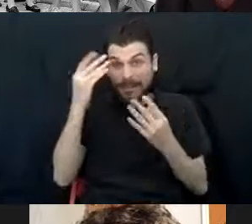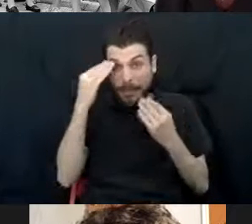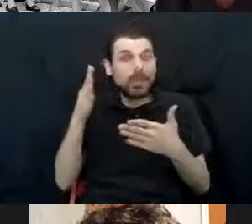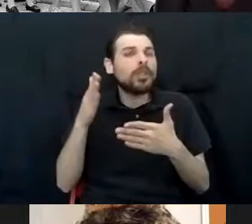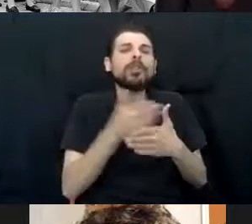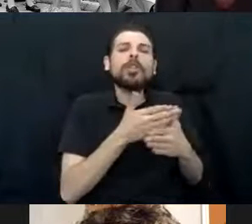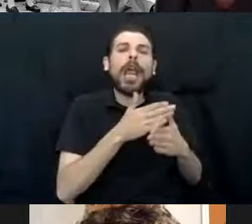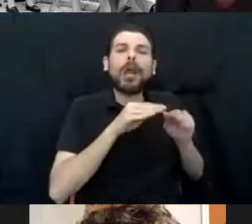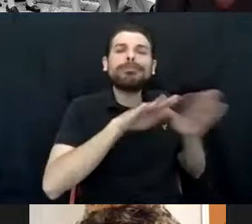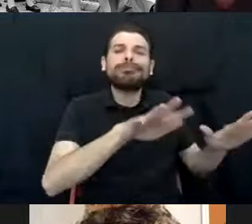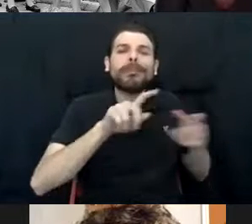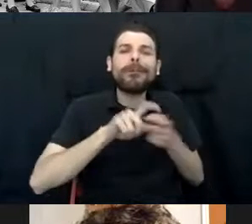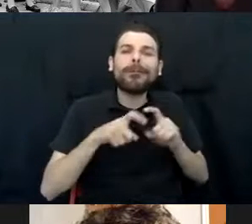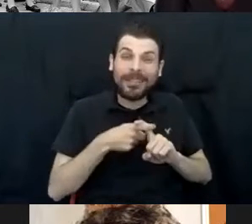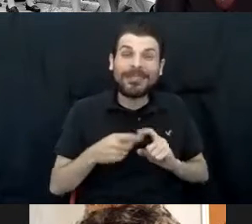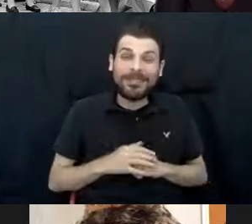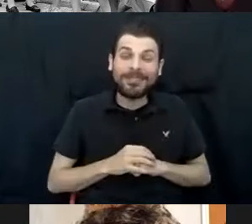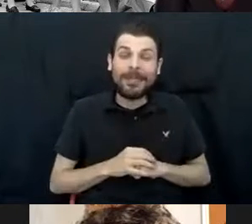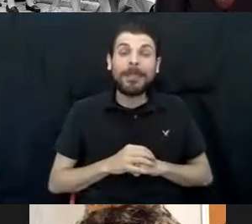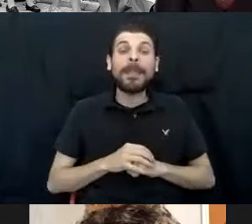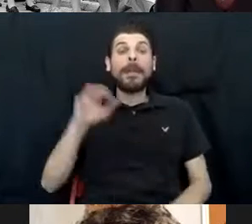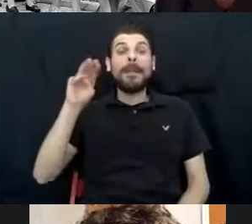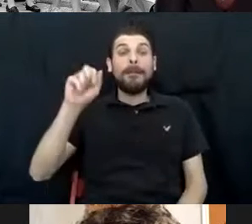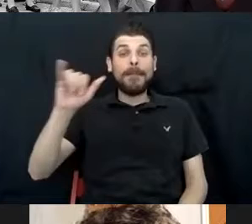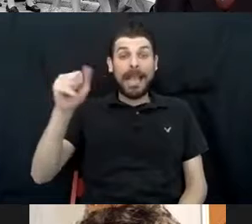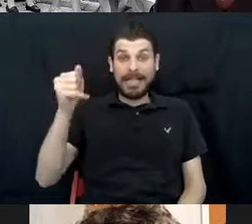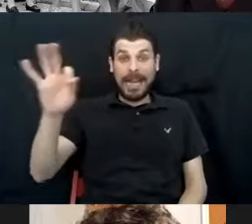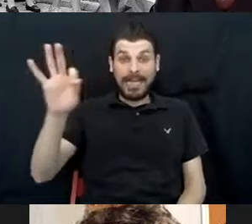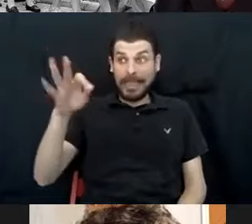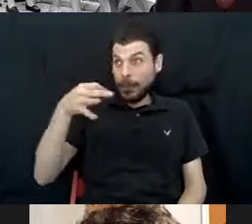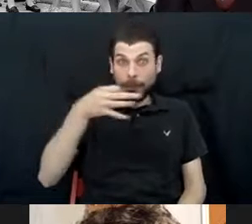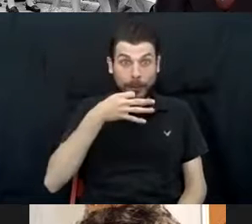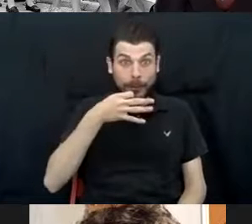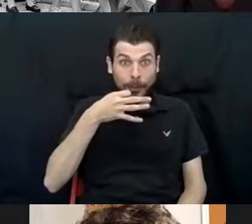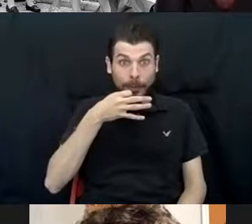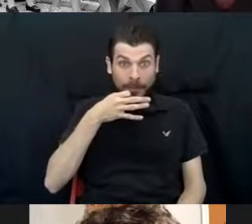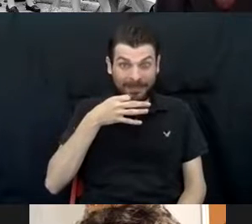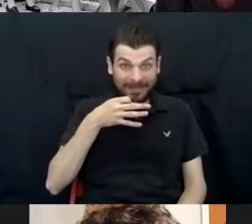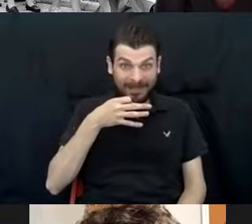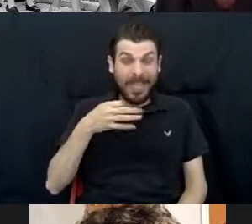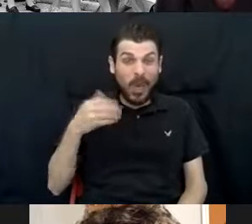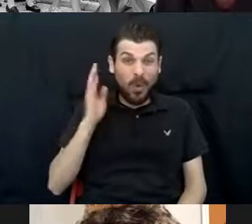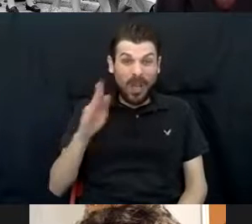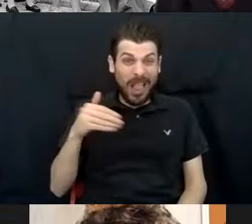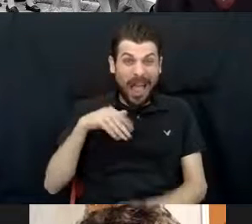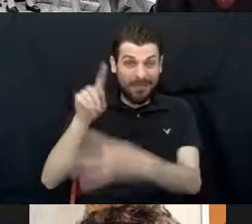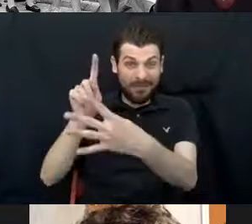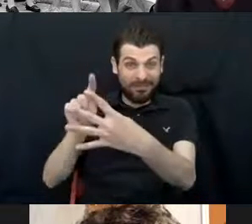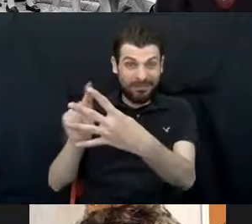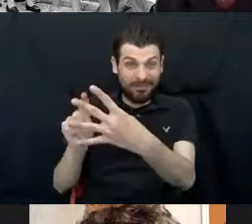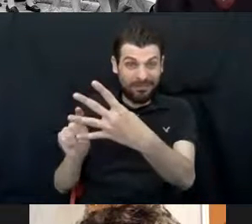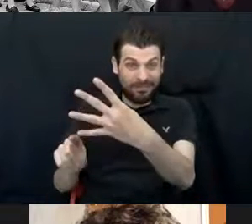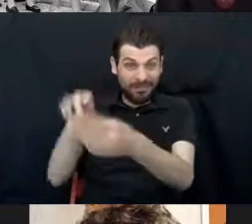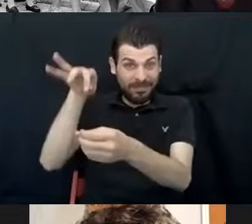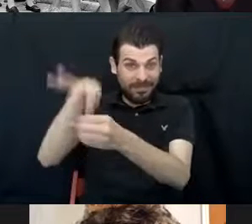urgent now, since the May 19th election, we'll have choices of candidates to run against the incumbent